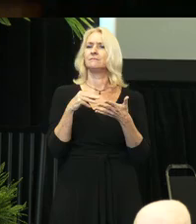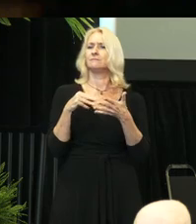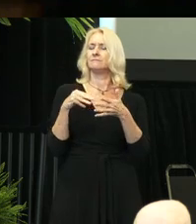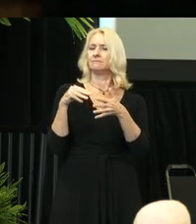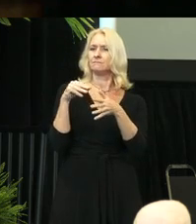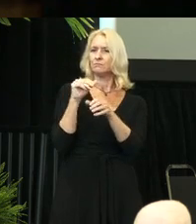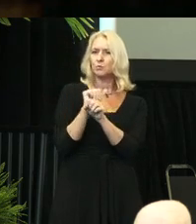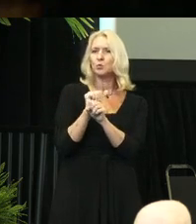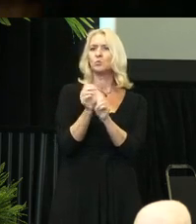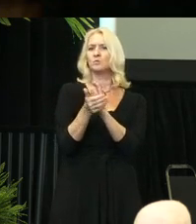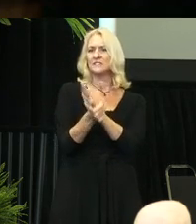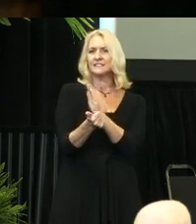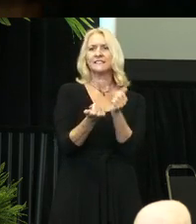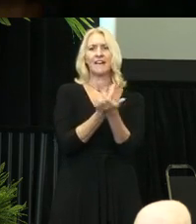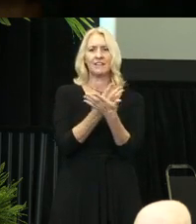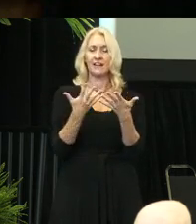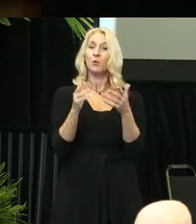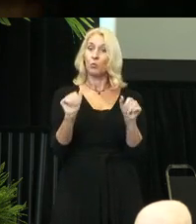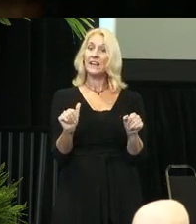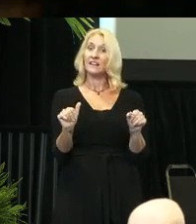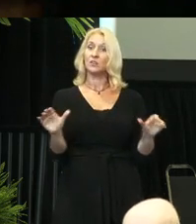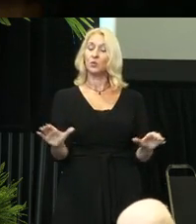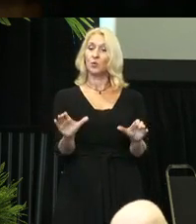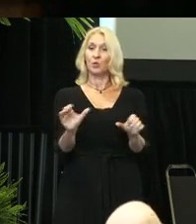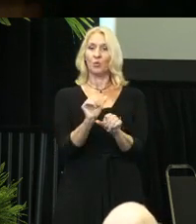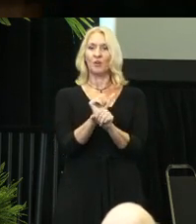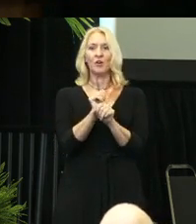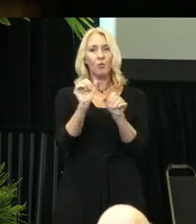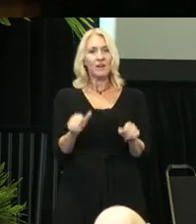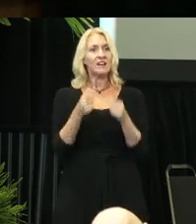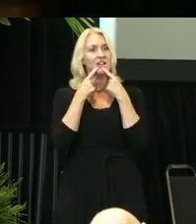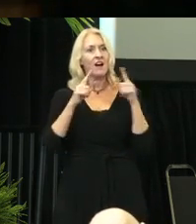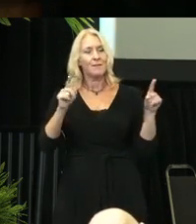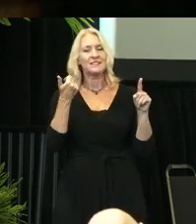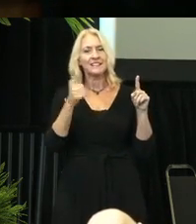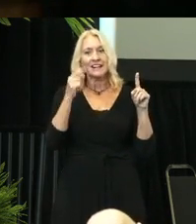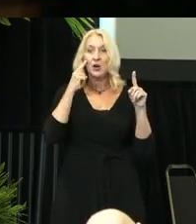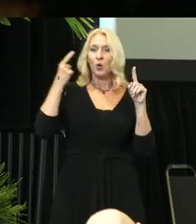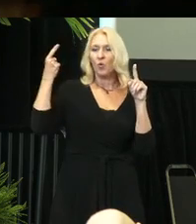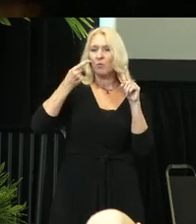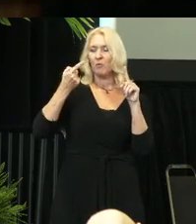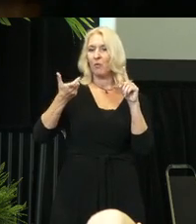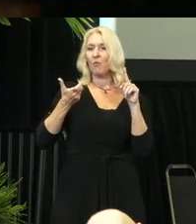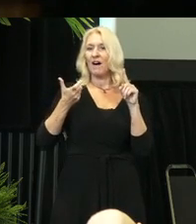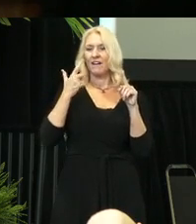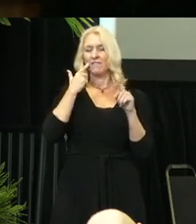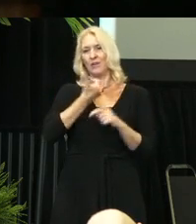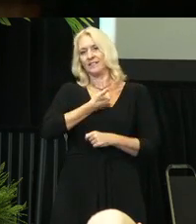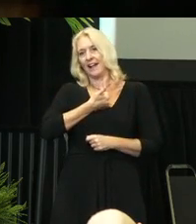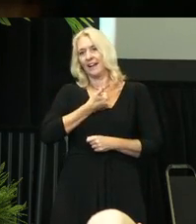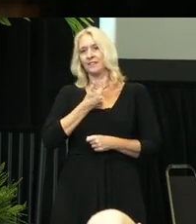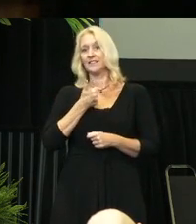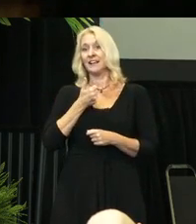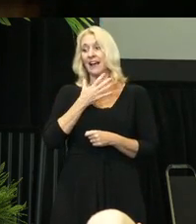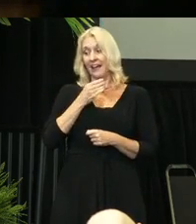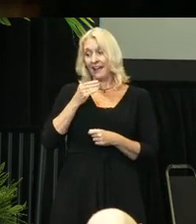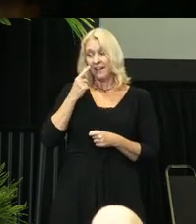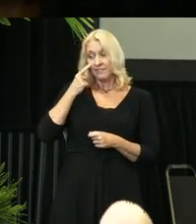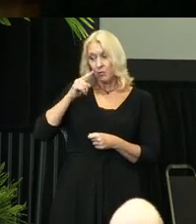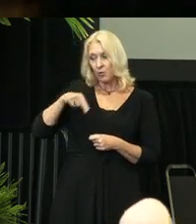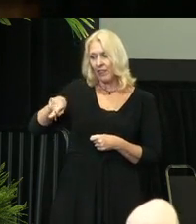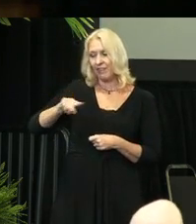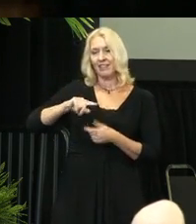anything happen. To accomplish any goal we want to achieve for ourselves and our students.